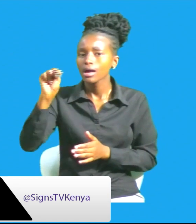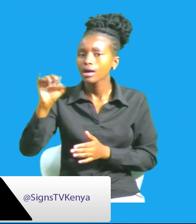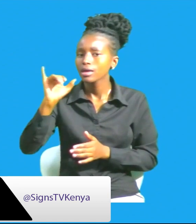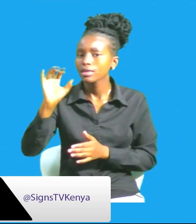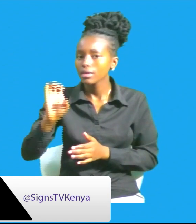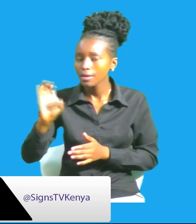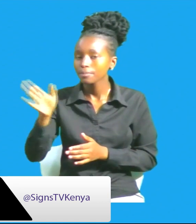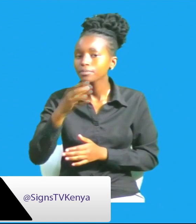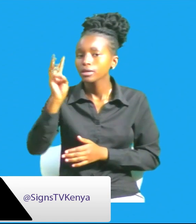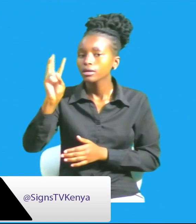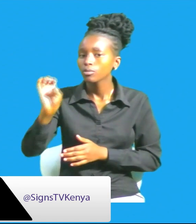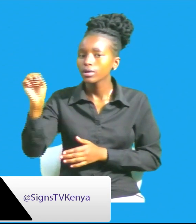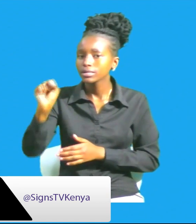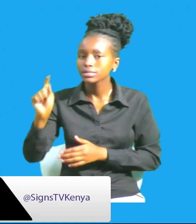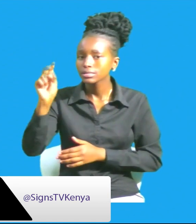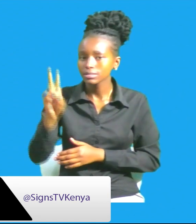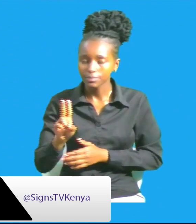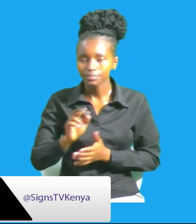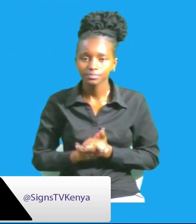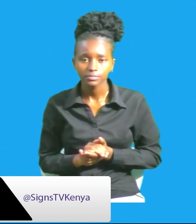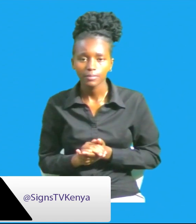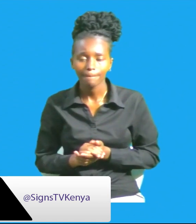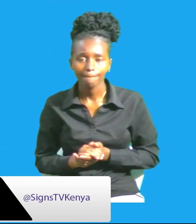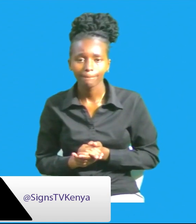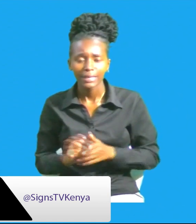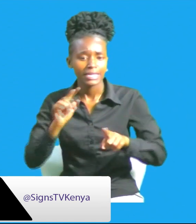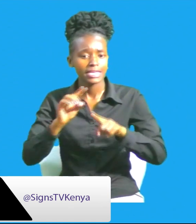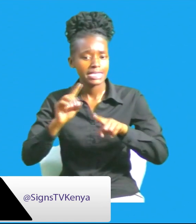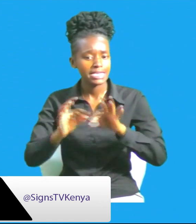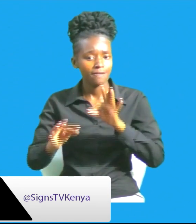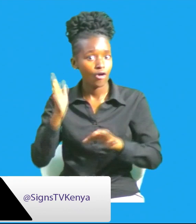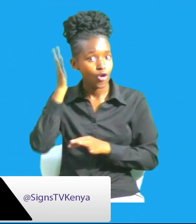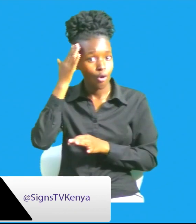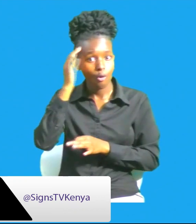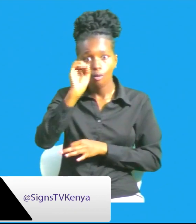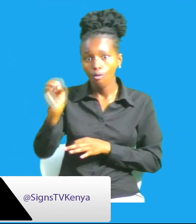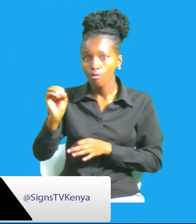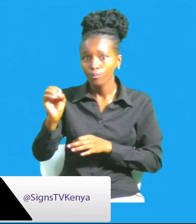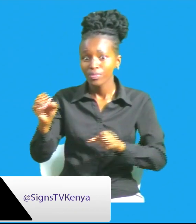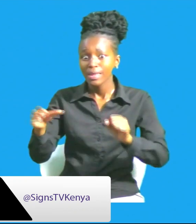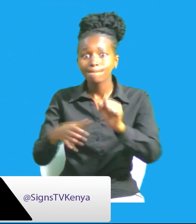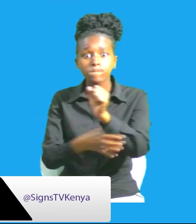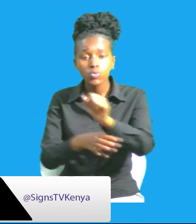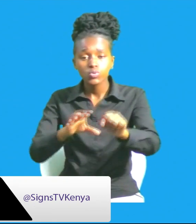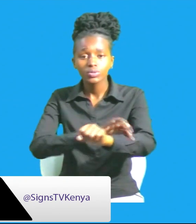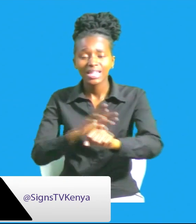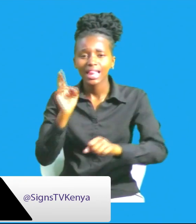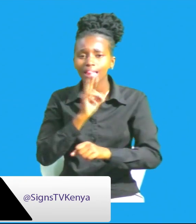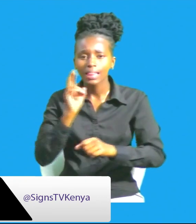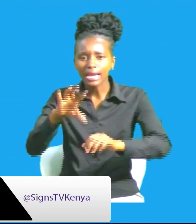kule. If you do not know, this pair of shoe is worth $500